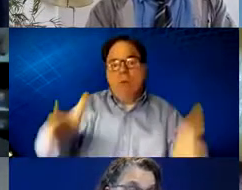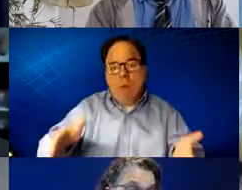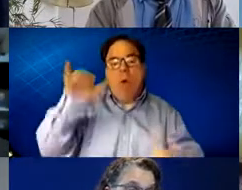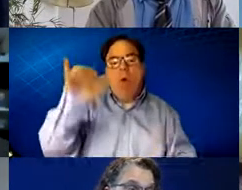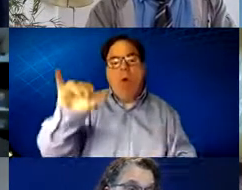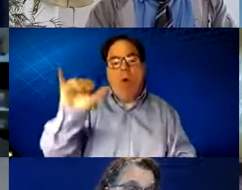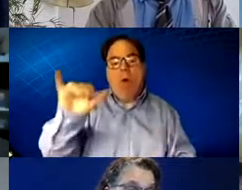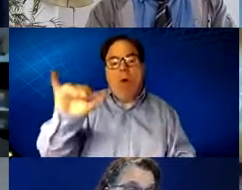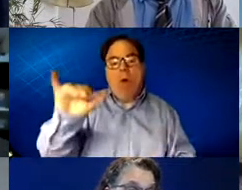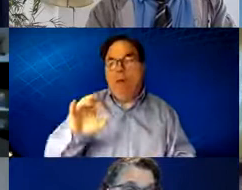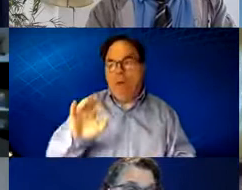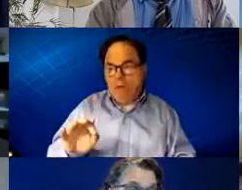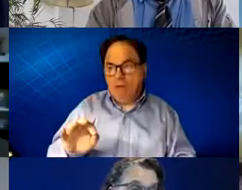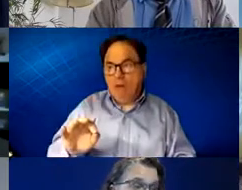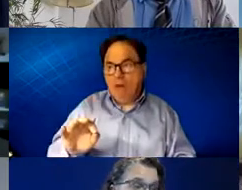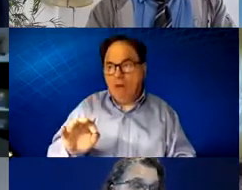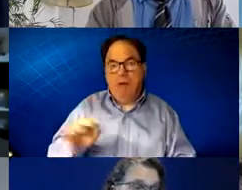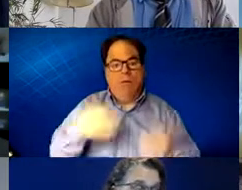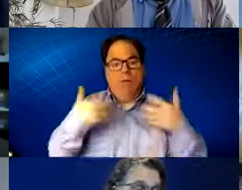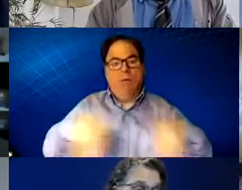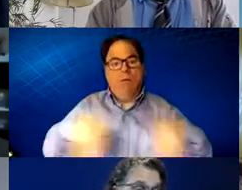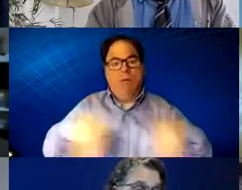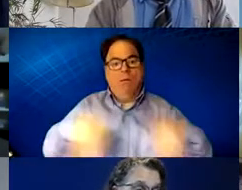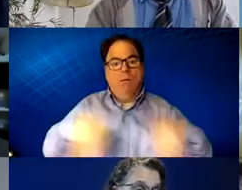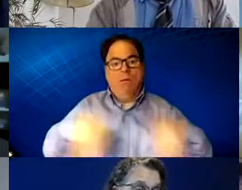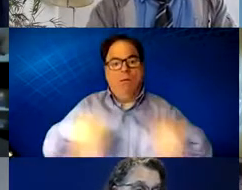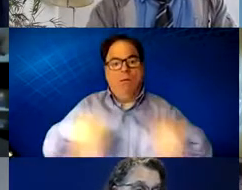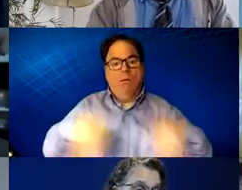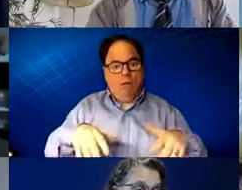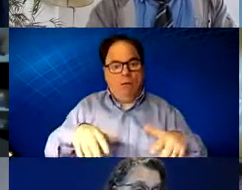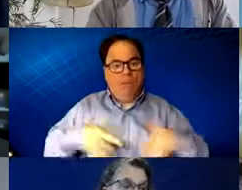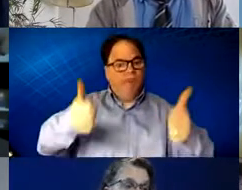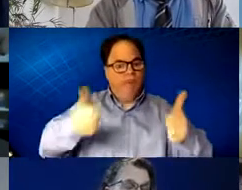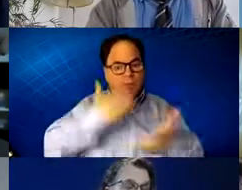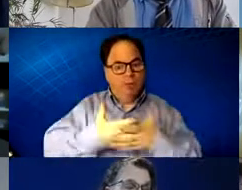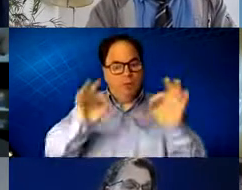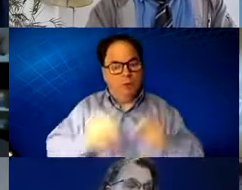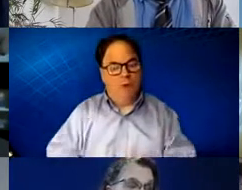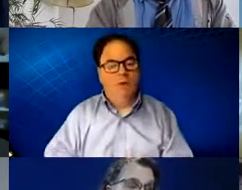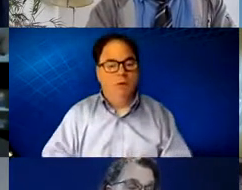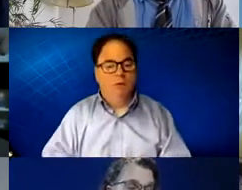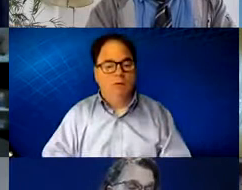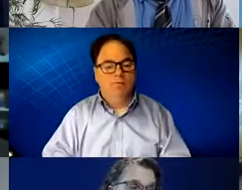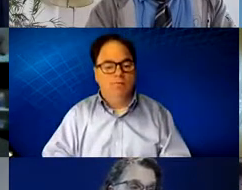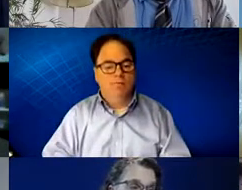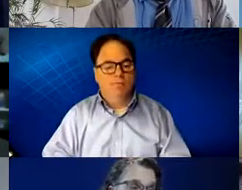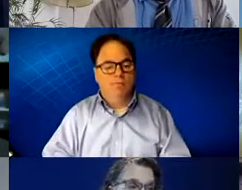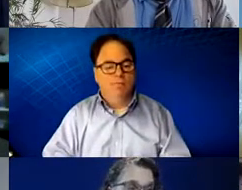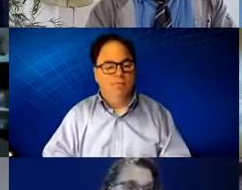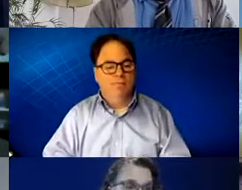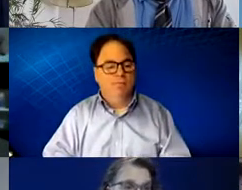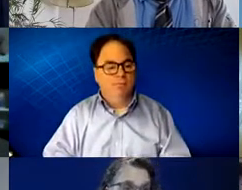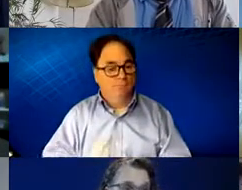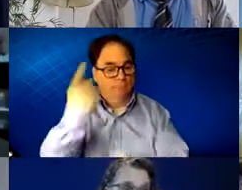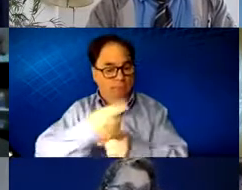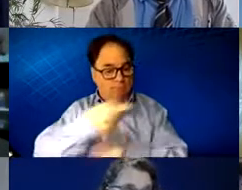So when you tell them you can do this, they're quite surprised to hear this, and they tell you how unaware of things they are. And it's really great when